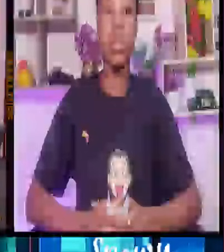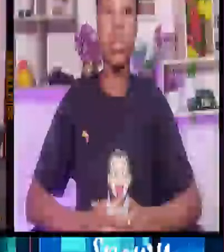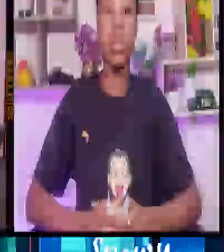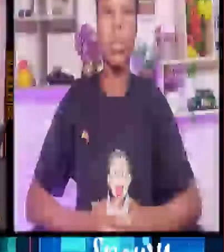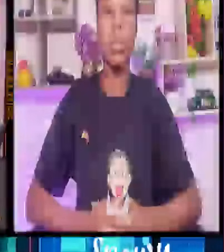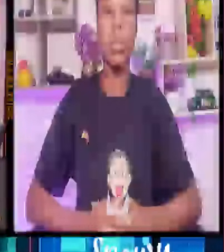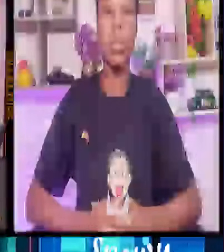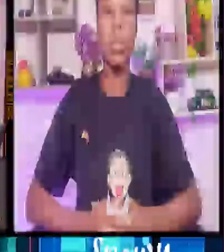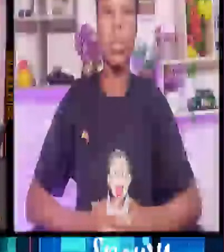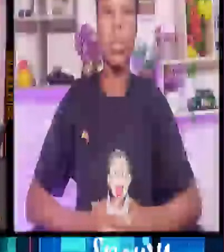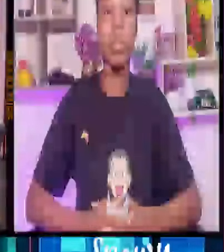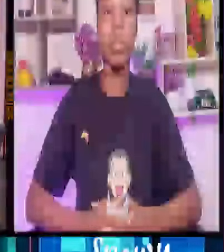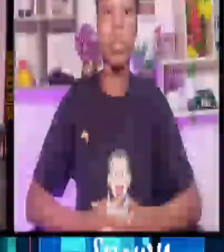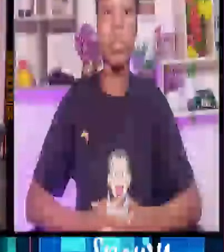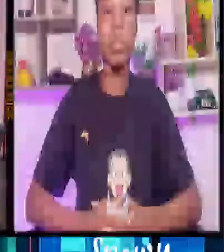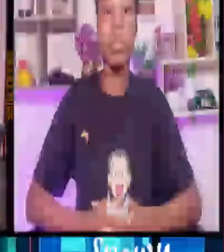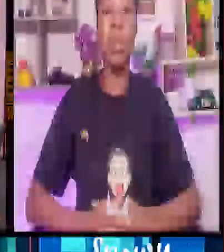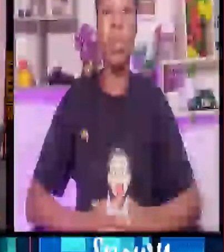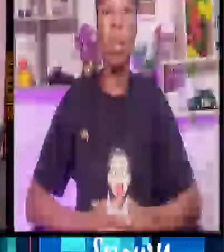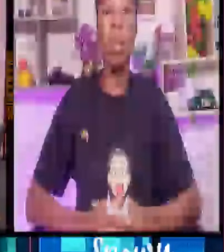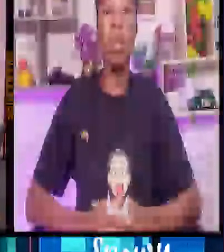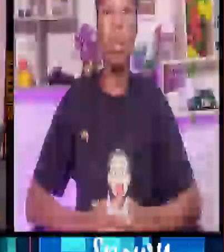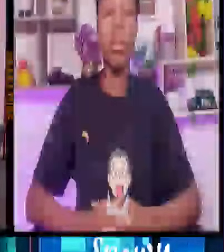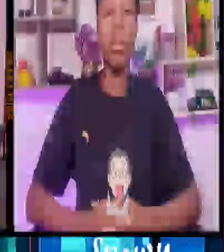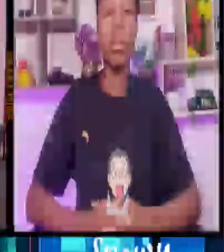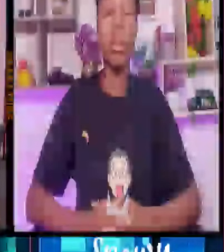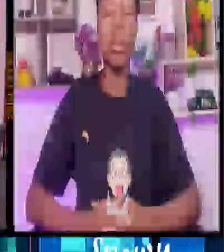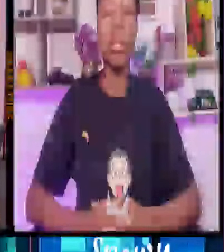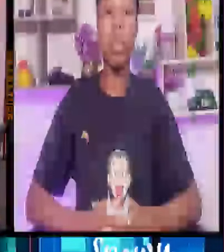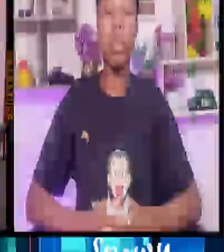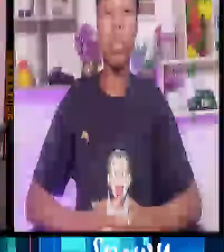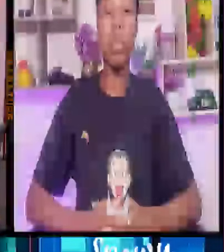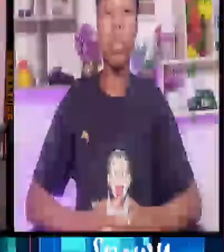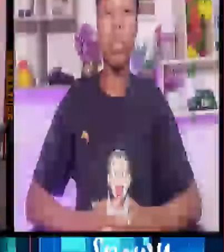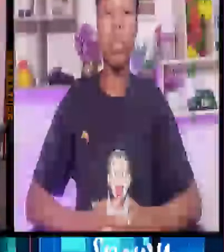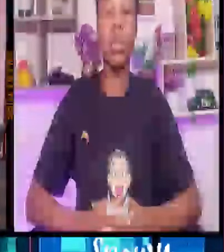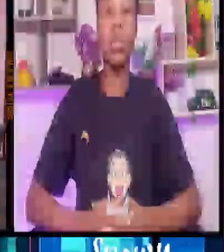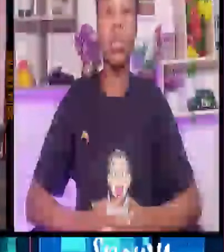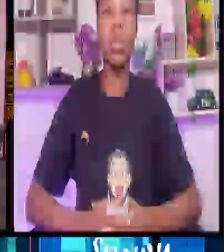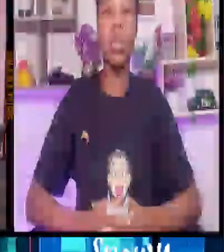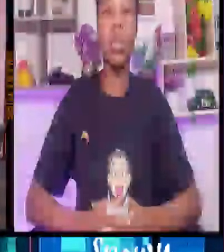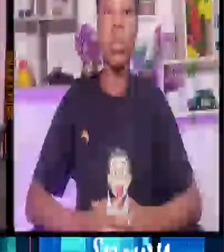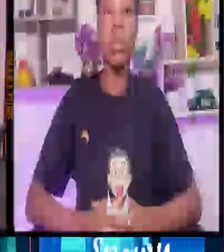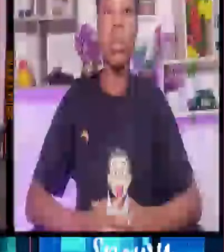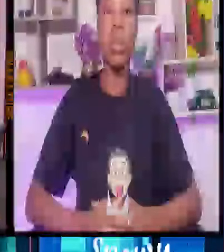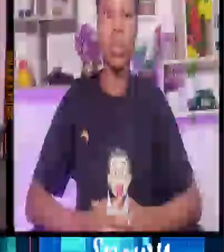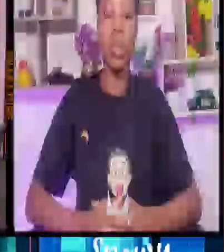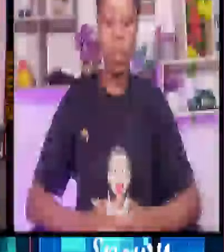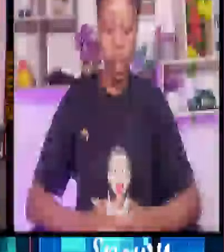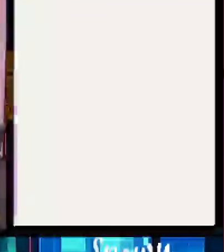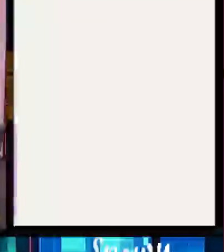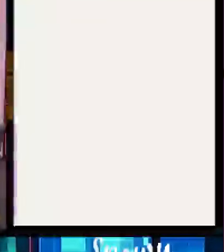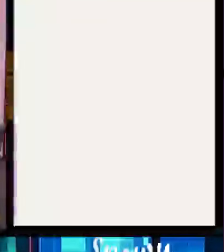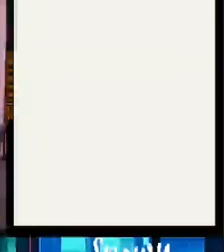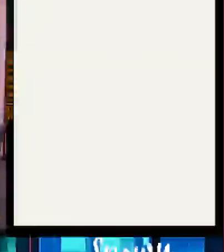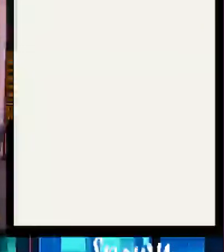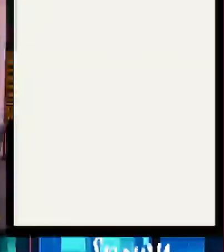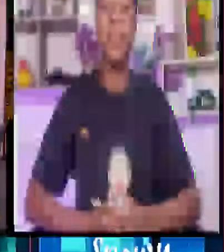that it's very hard for somebody to go once and then they will win. They'll get the bid and then they'll win. Talking about the general